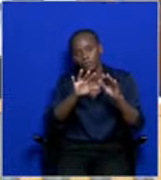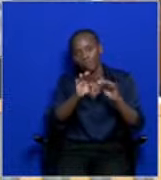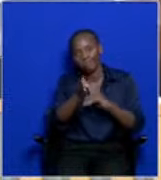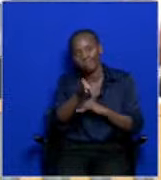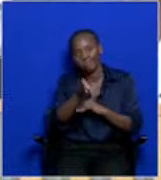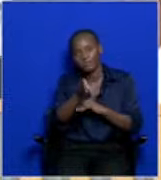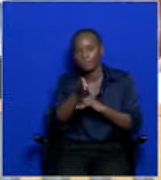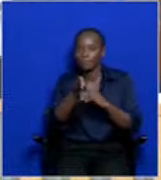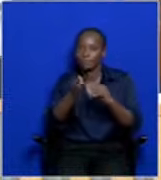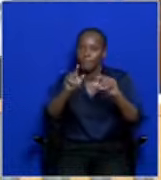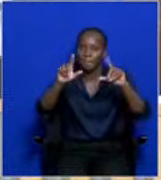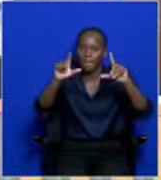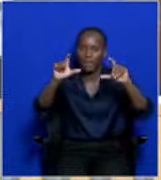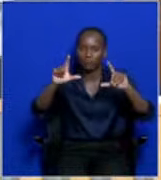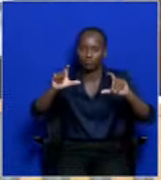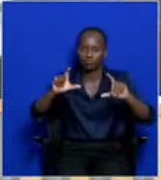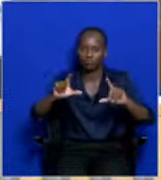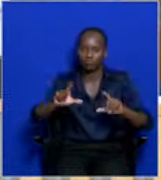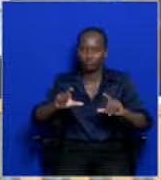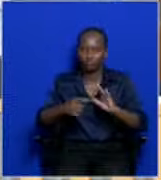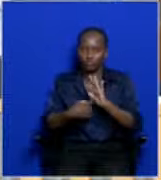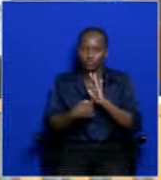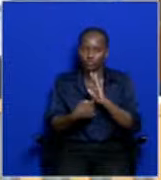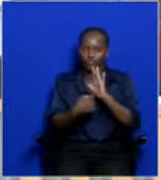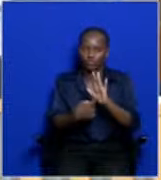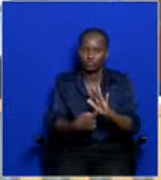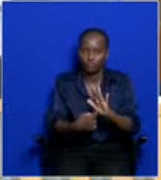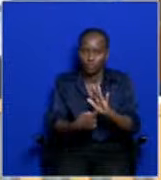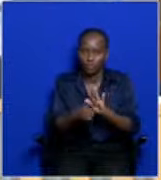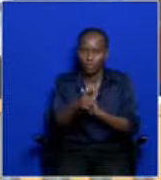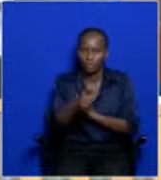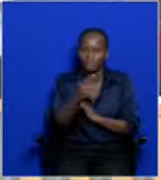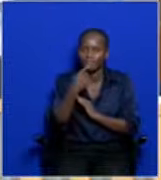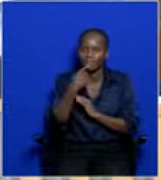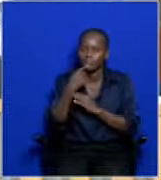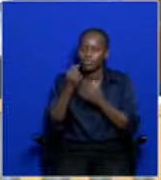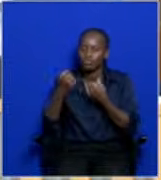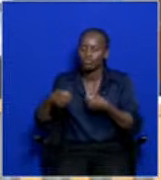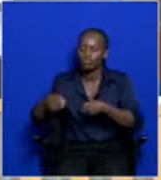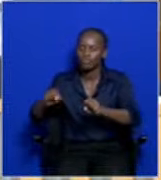showing part of the streets and the parking area.